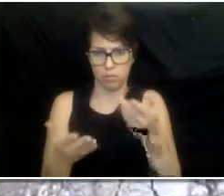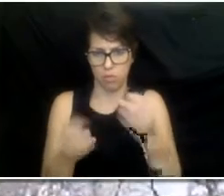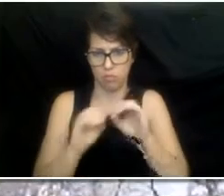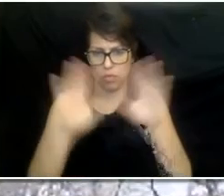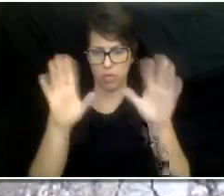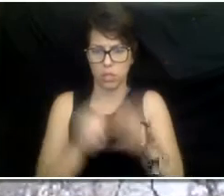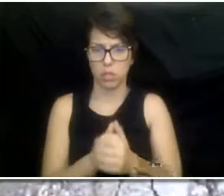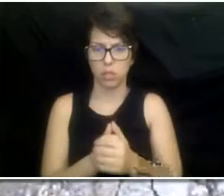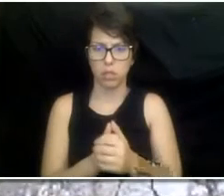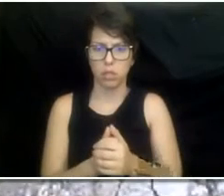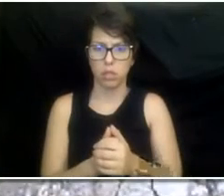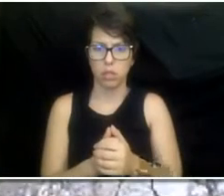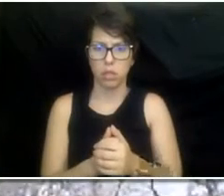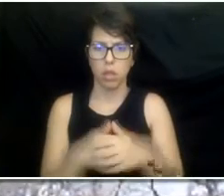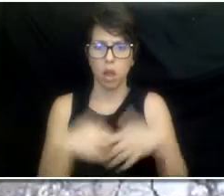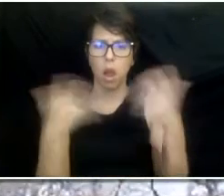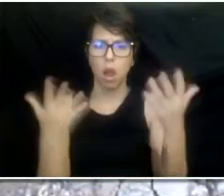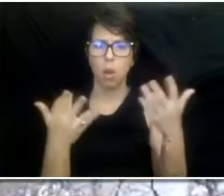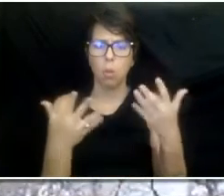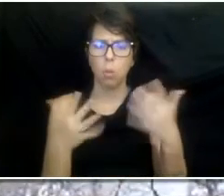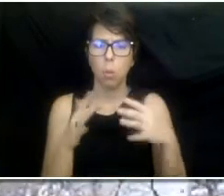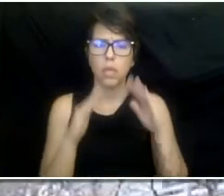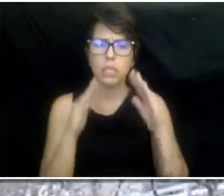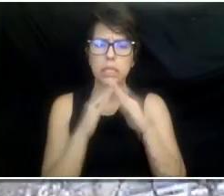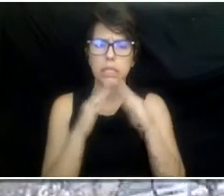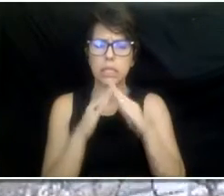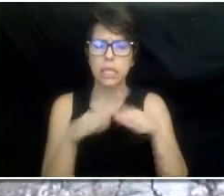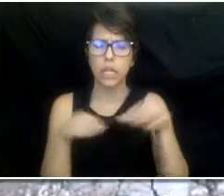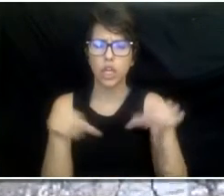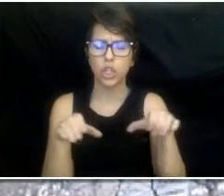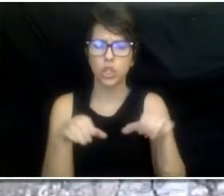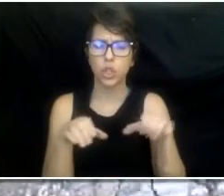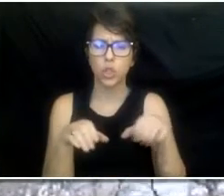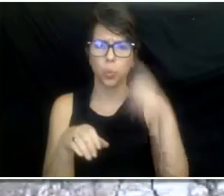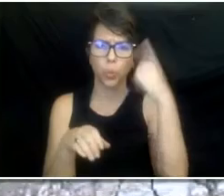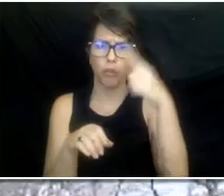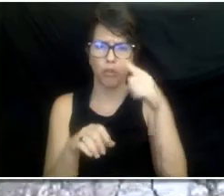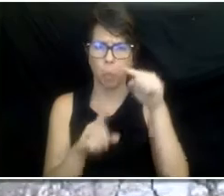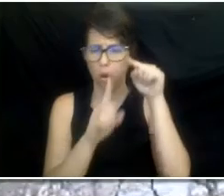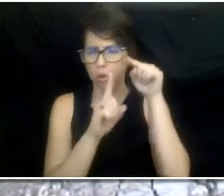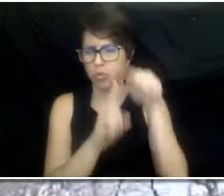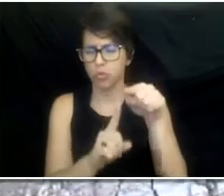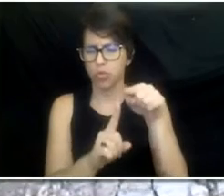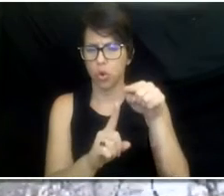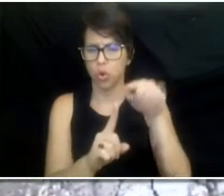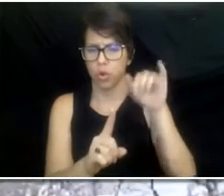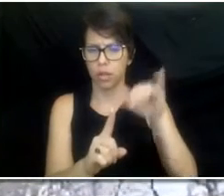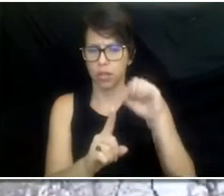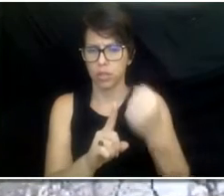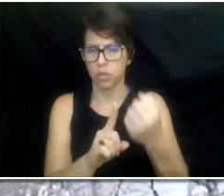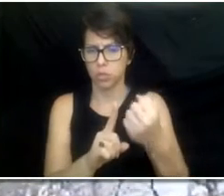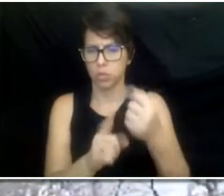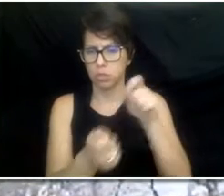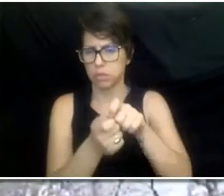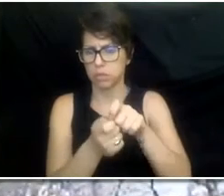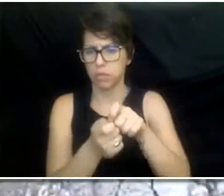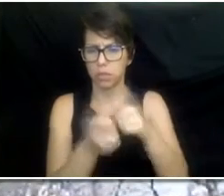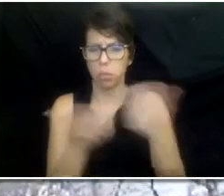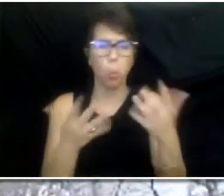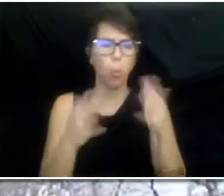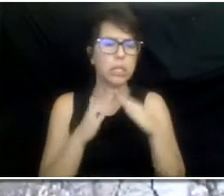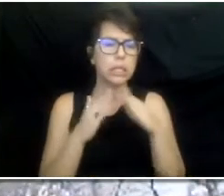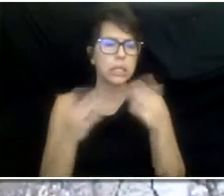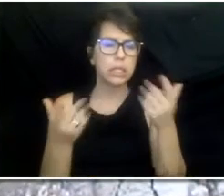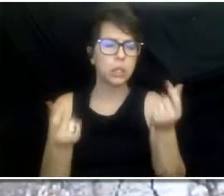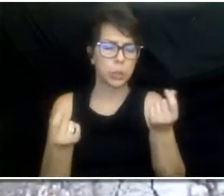provides uh digital and safety checkup for survivors on their phones laptops whatever that might